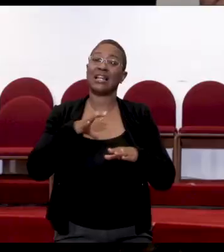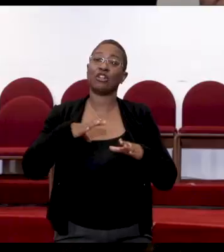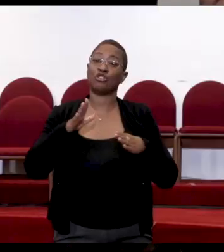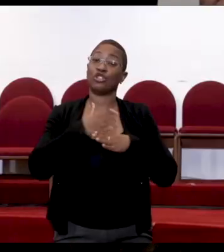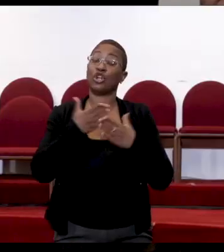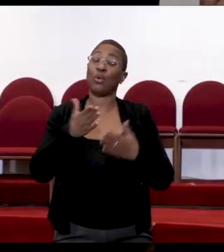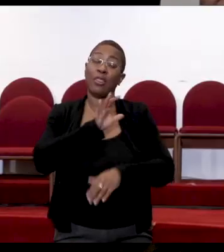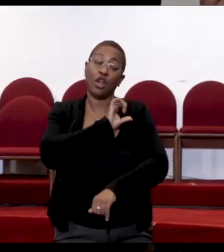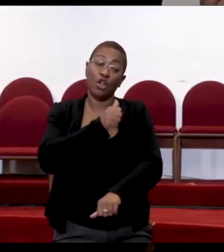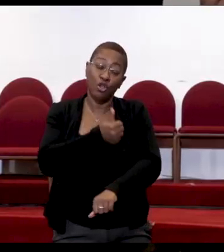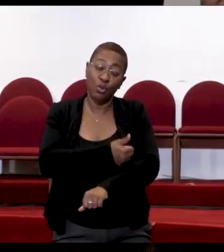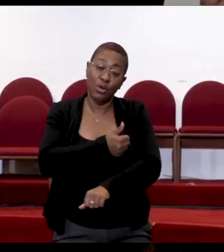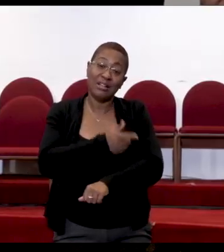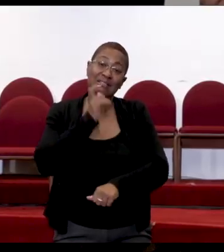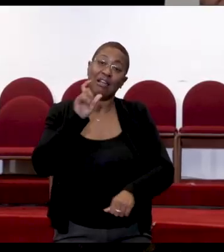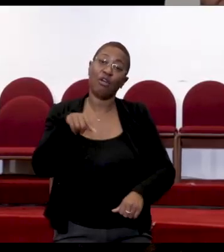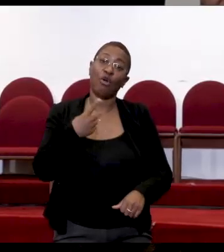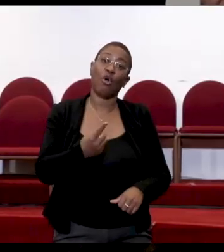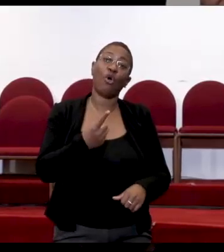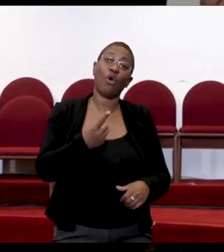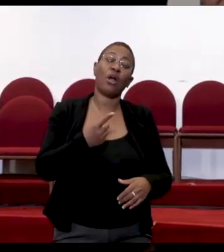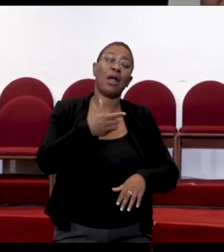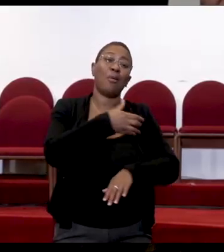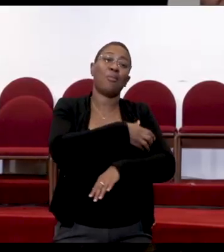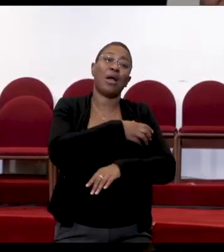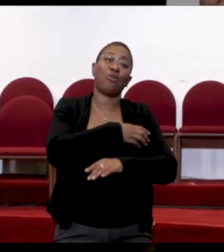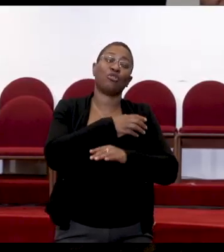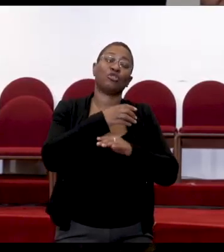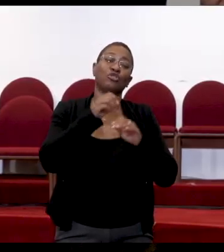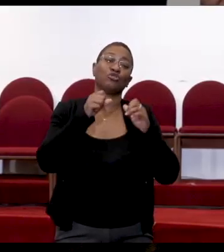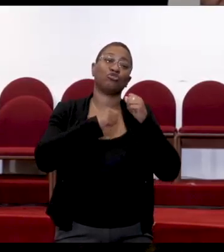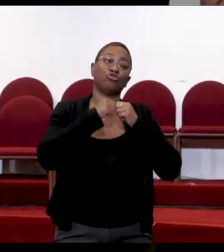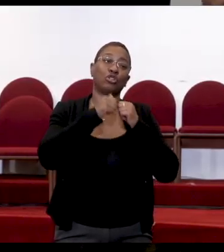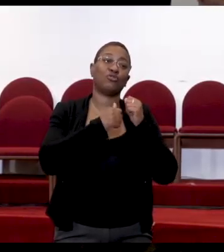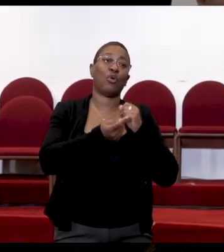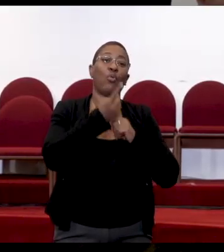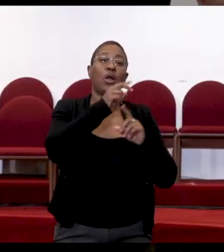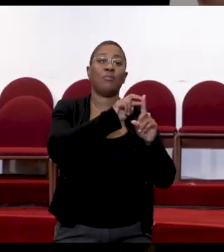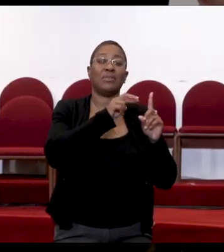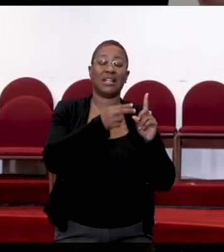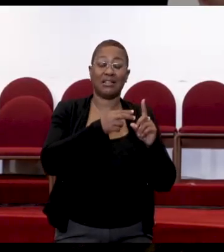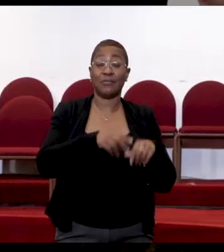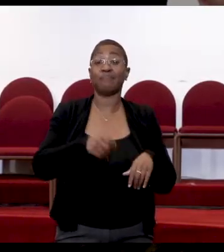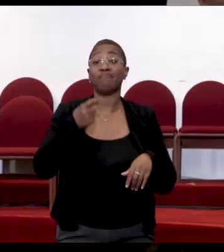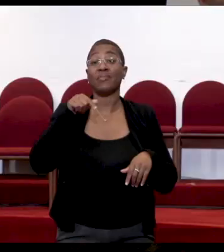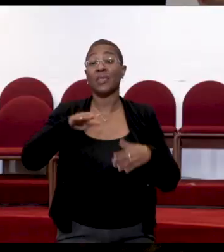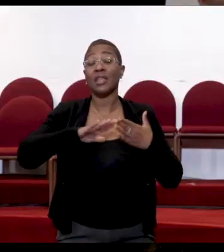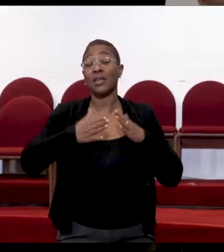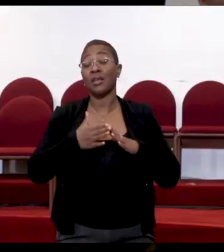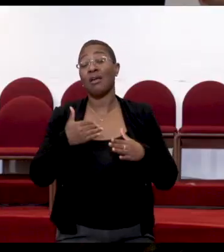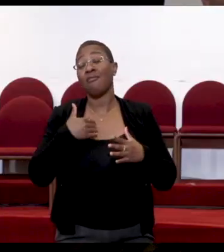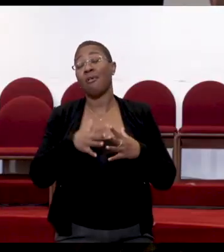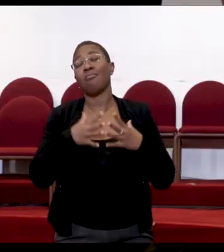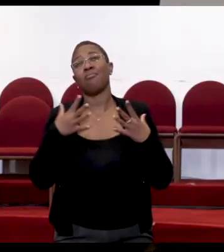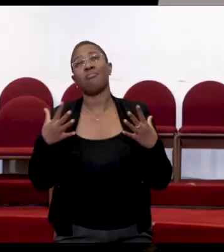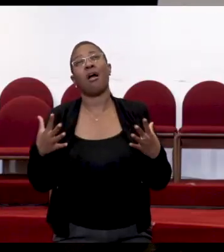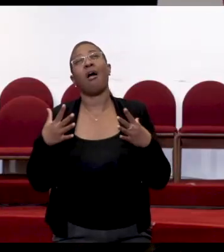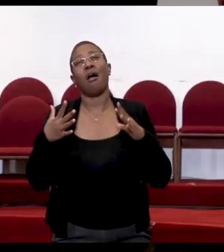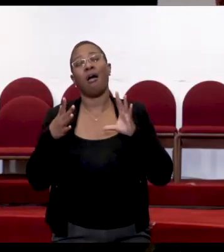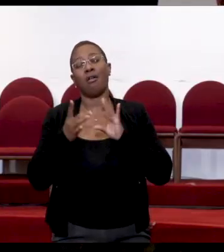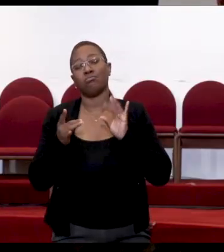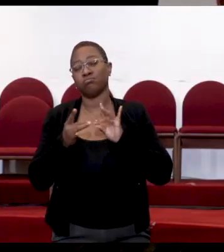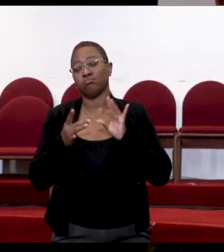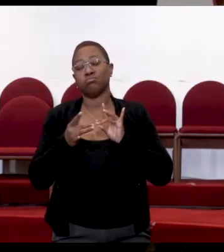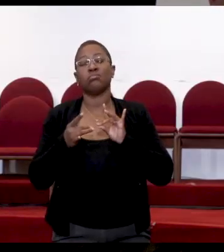authority in here. Okay. So it's not just power structure from one perspective. You know, this community have a lot to say. We have a lot to